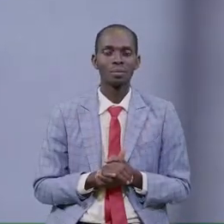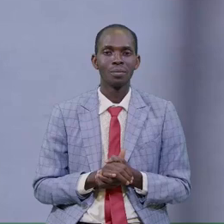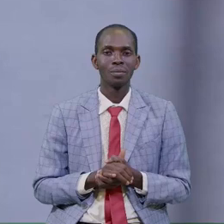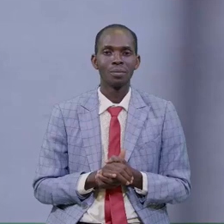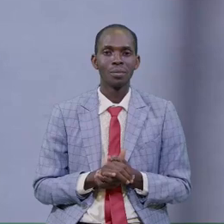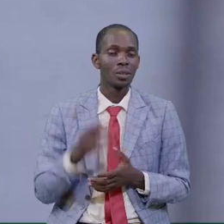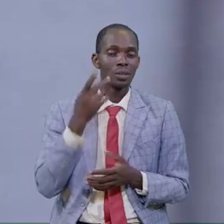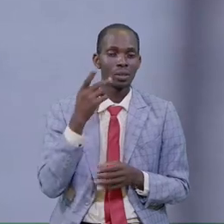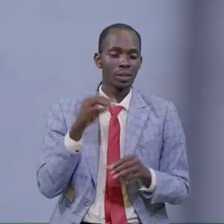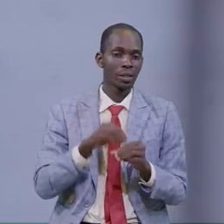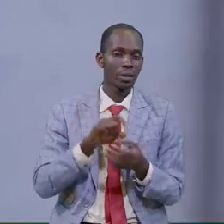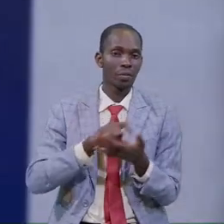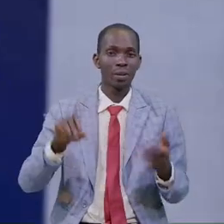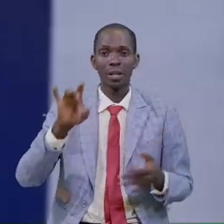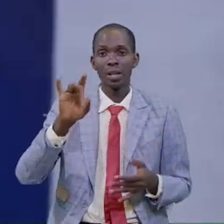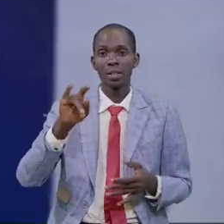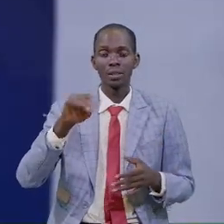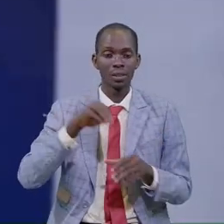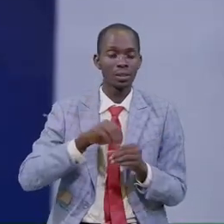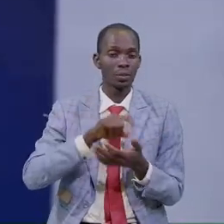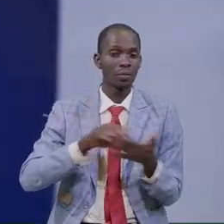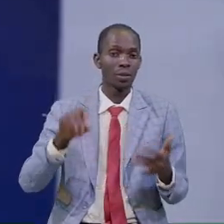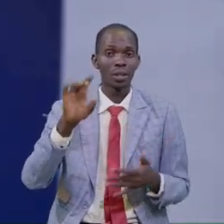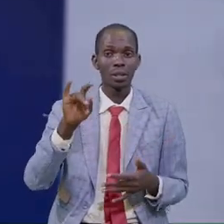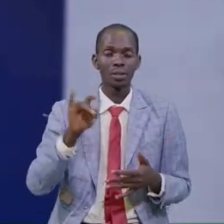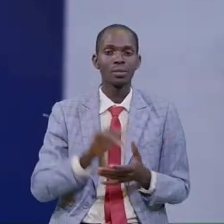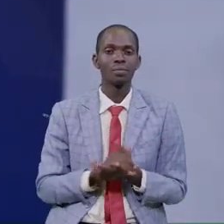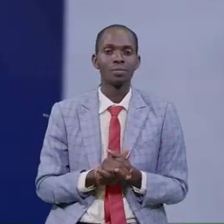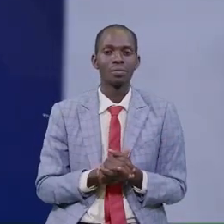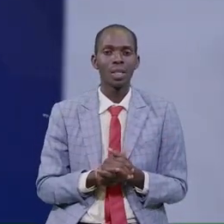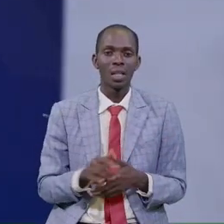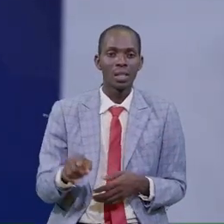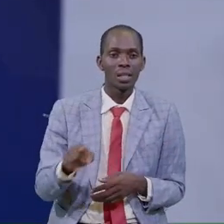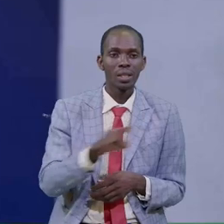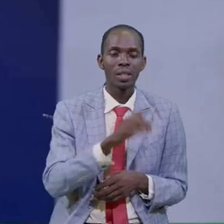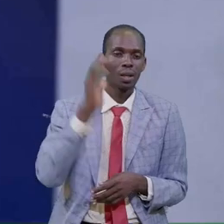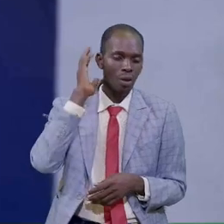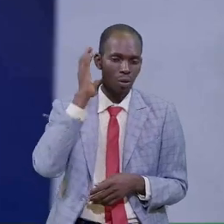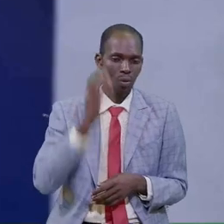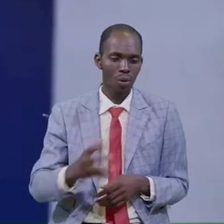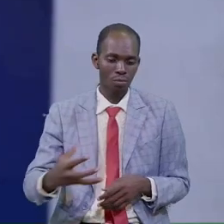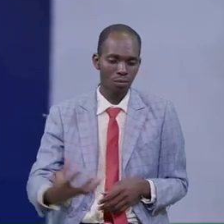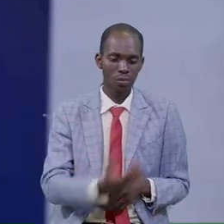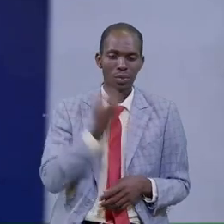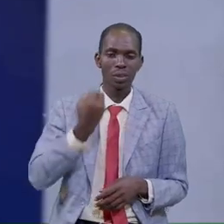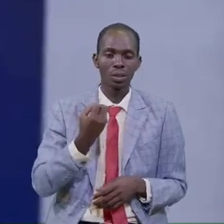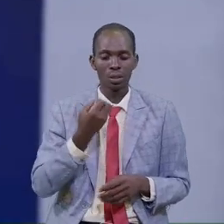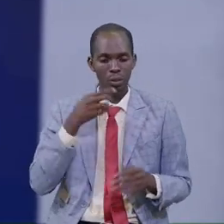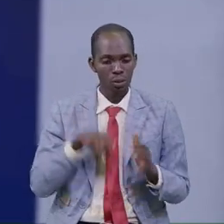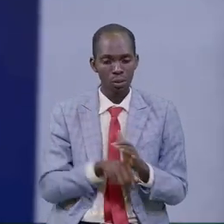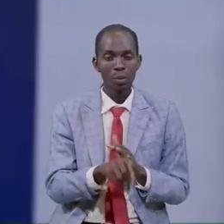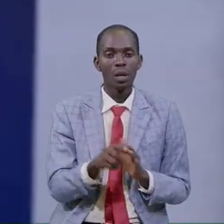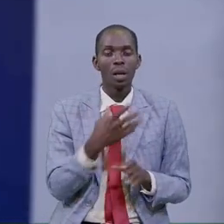18. Verset 18. It's verse 18. 18. They shall take up serpents, ils and if des they serpents. Drink any